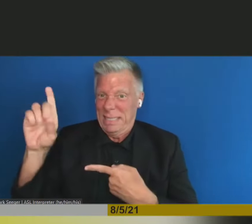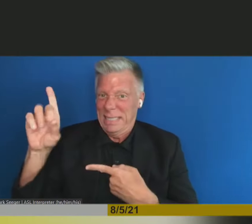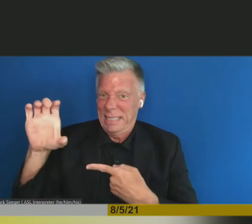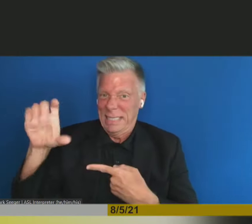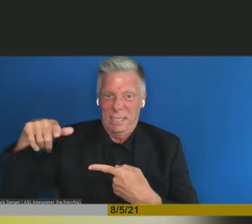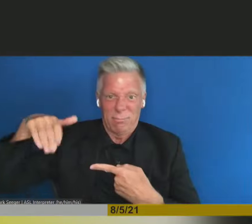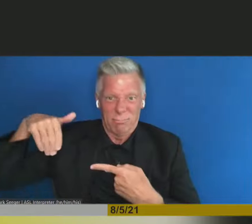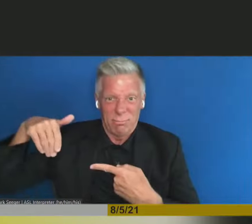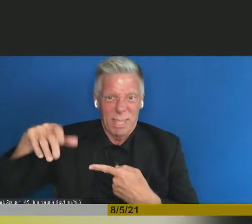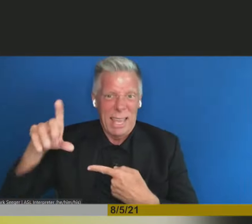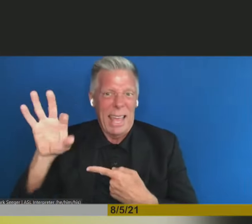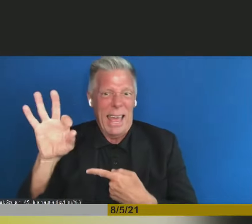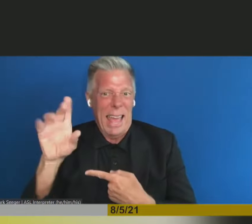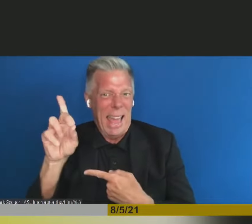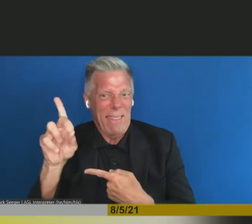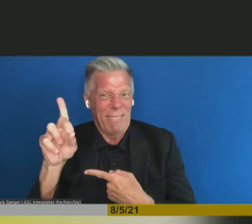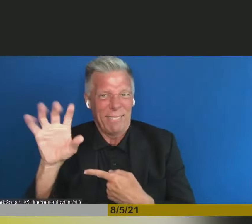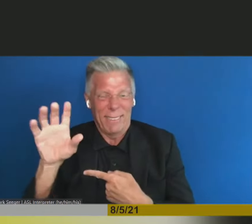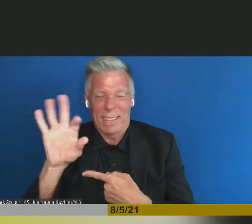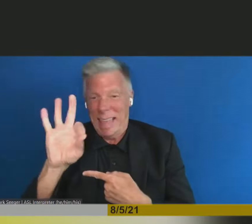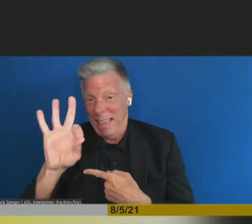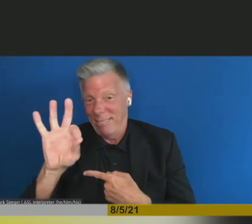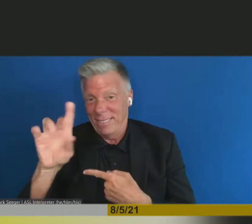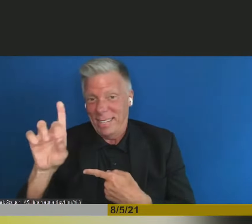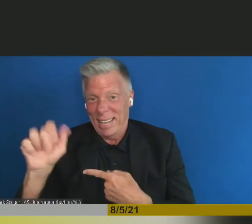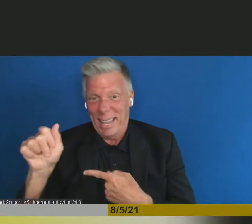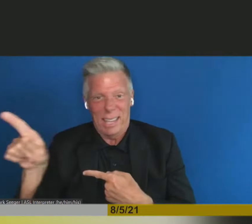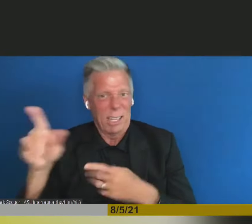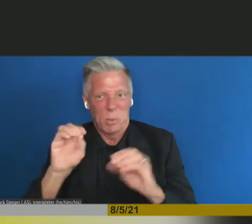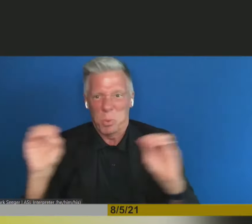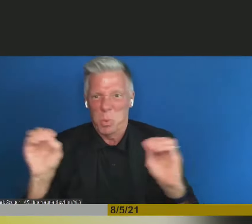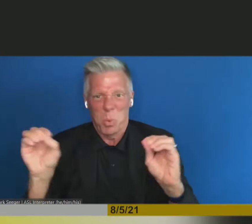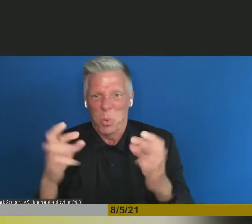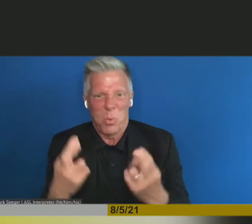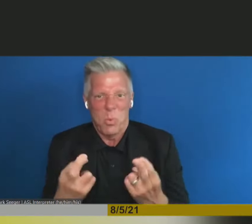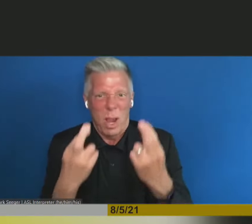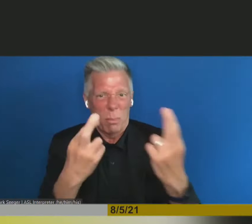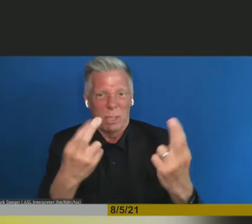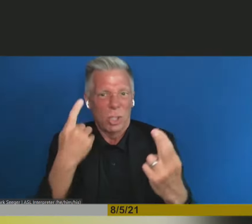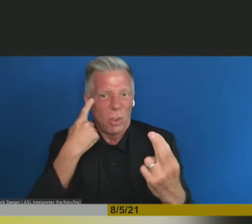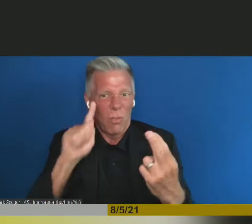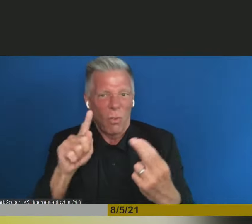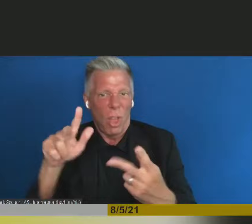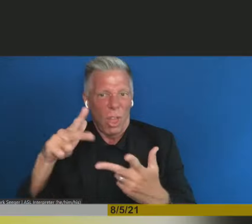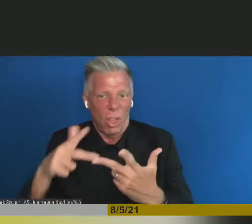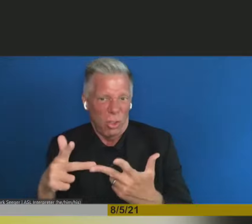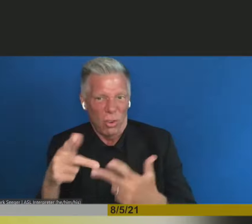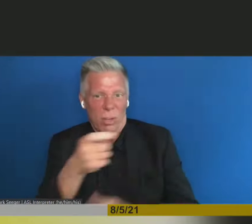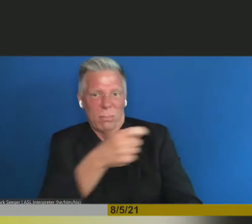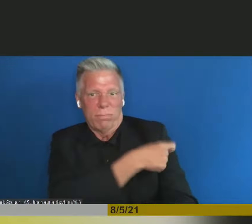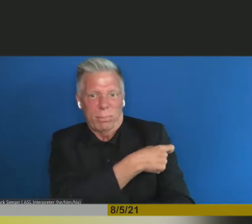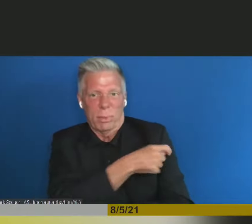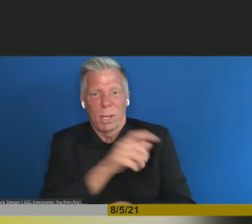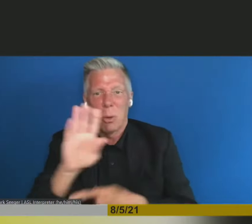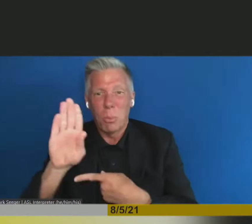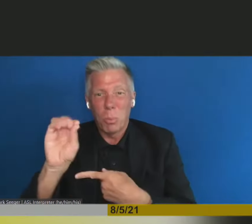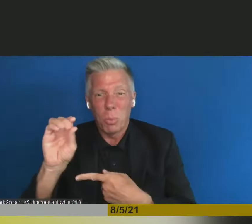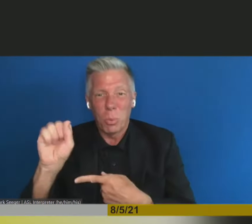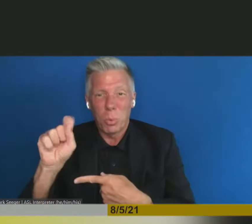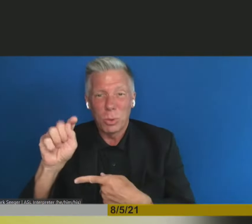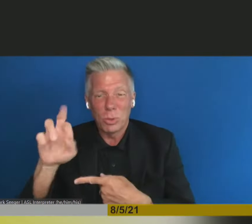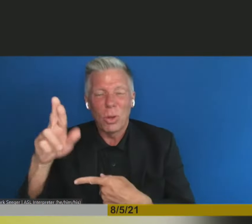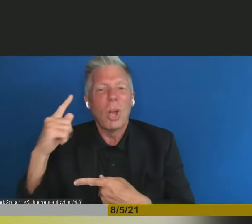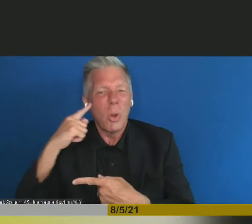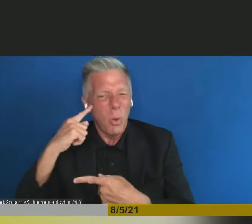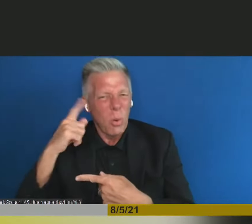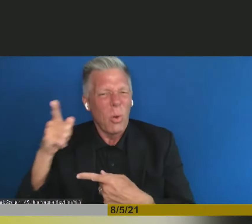FDA, that people get boosters. So I know there's a lot of discussion, there's lots of questions about this. Right now, we all need